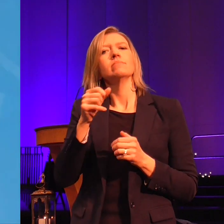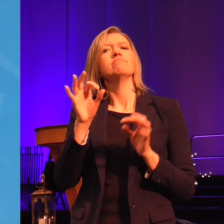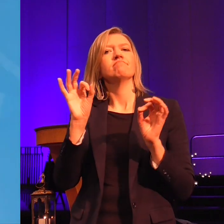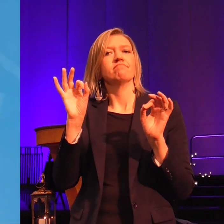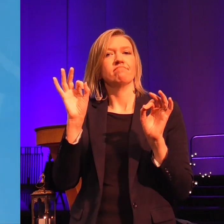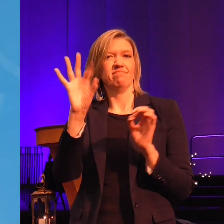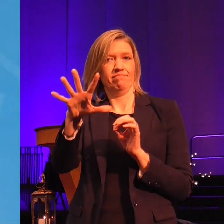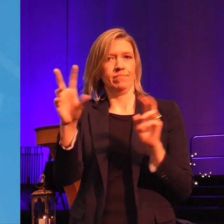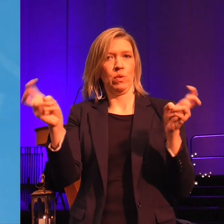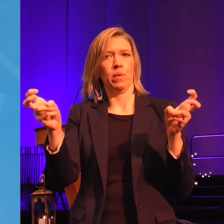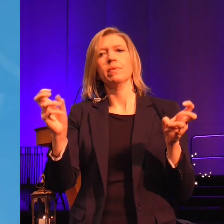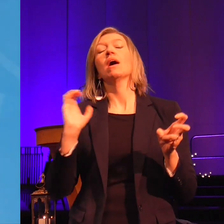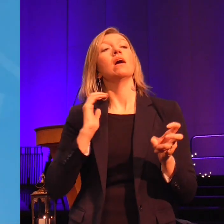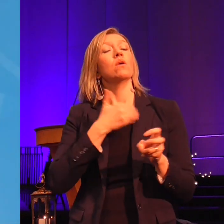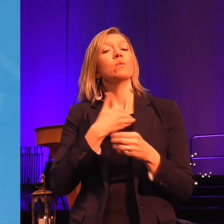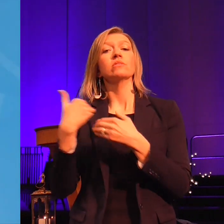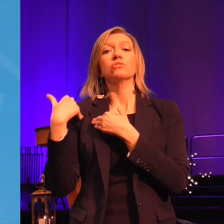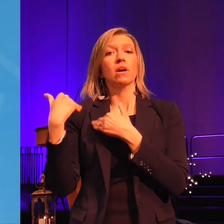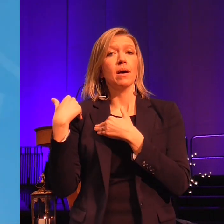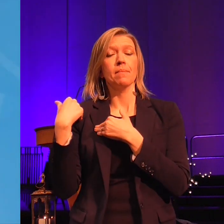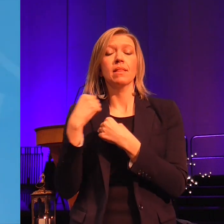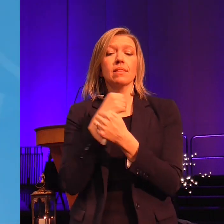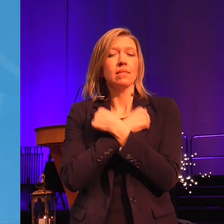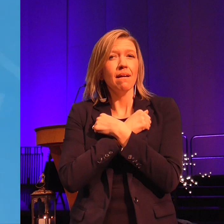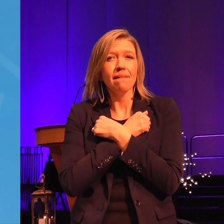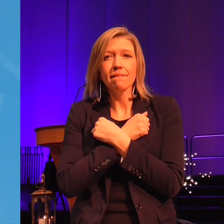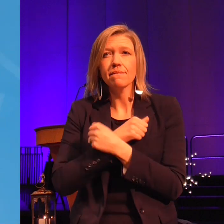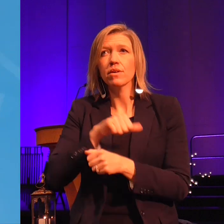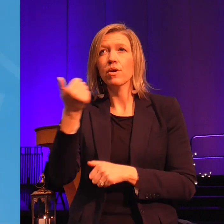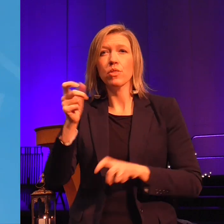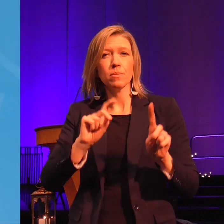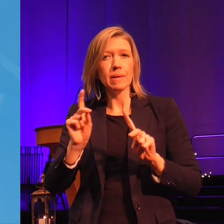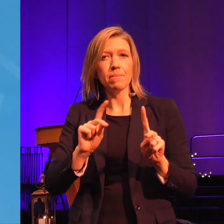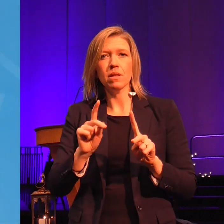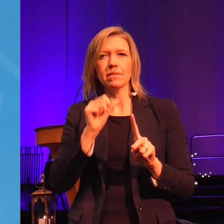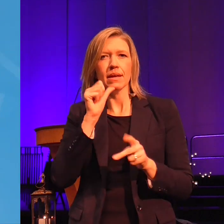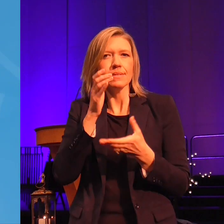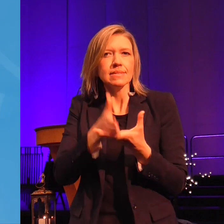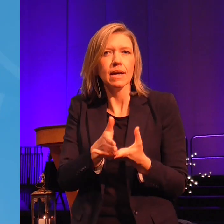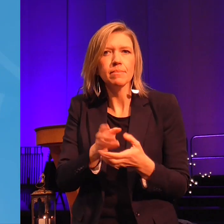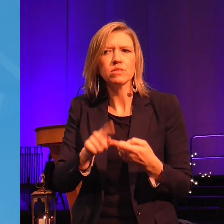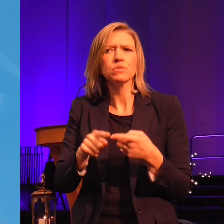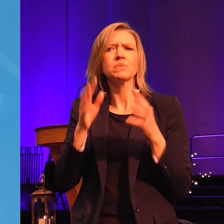Our job is to love others without stopping to inquire whether or not they are worthy.